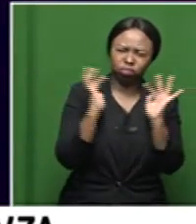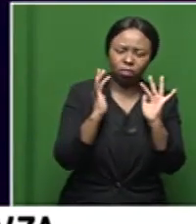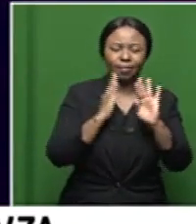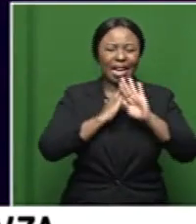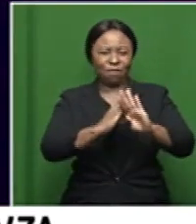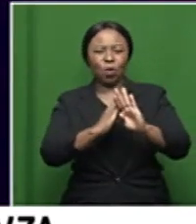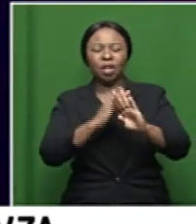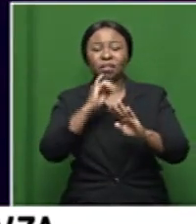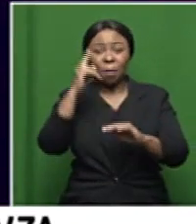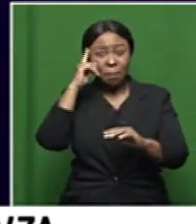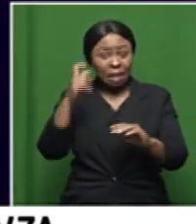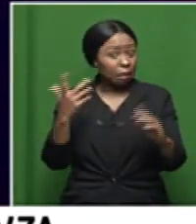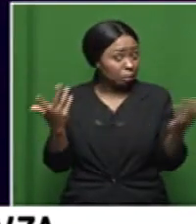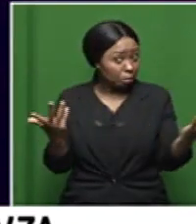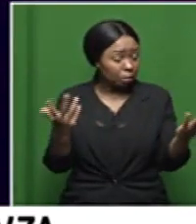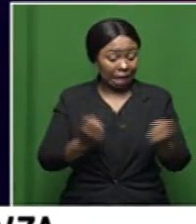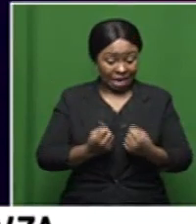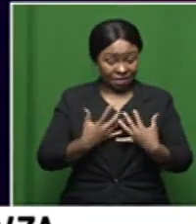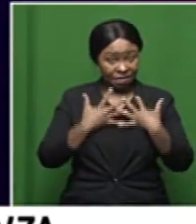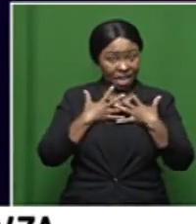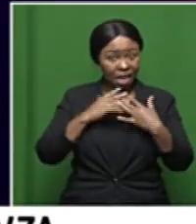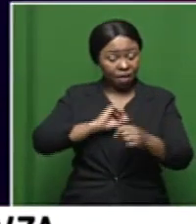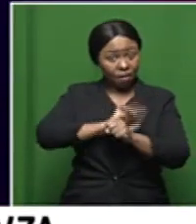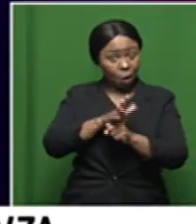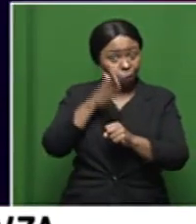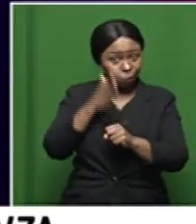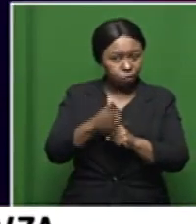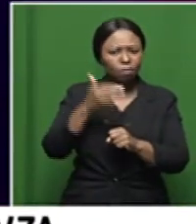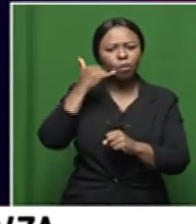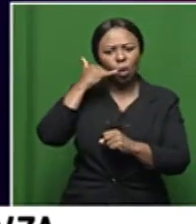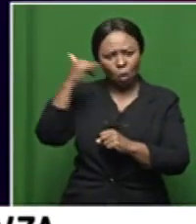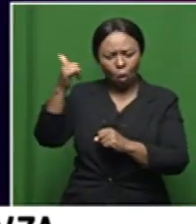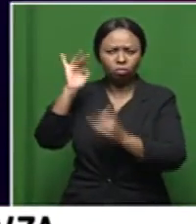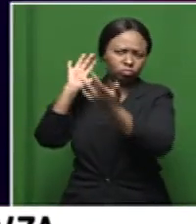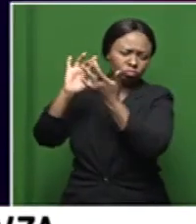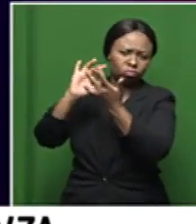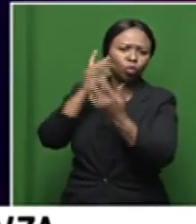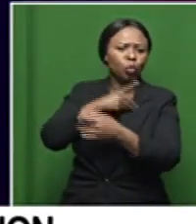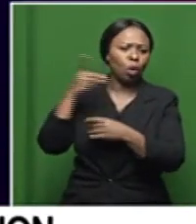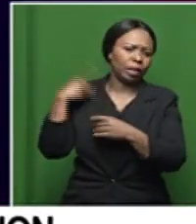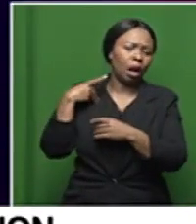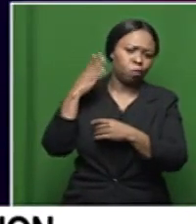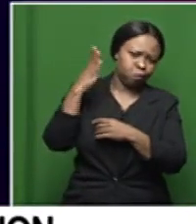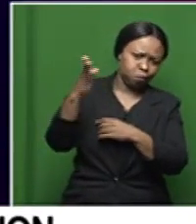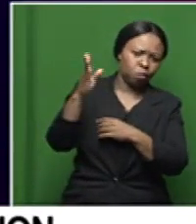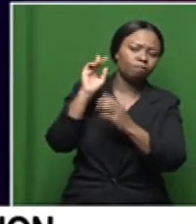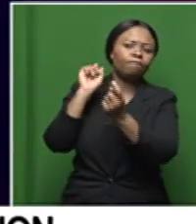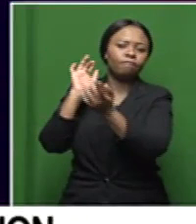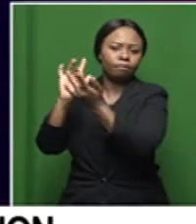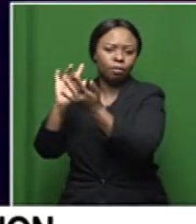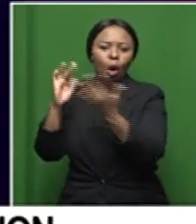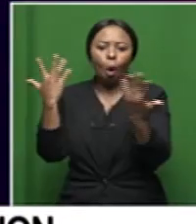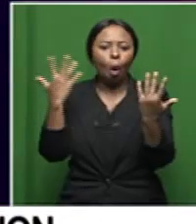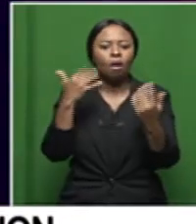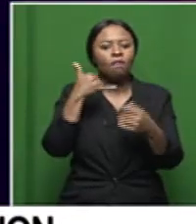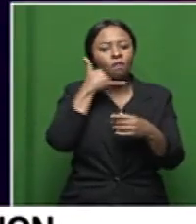you believe there is a chance you may be infected with the virus, call ahead to seek medical help from your healthcare provider or use the public